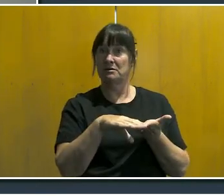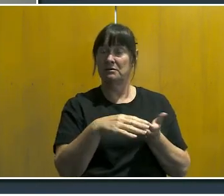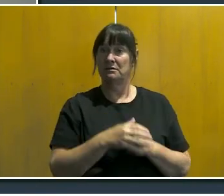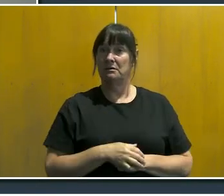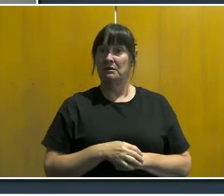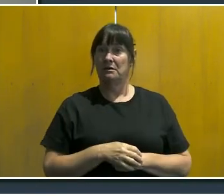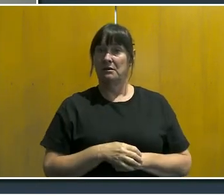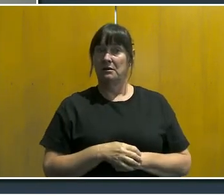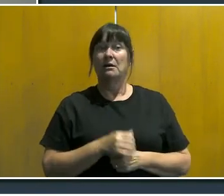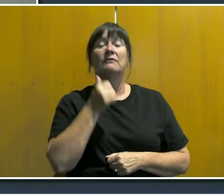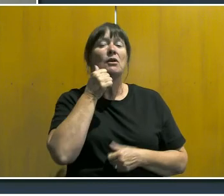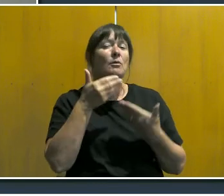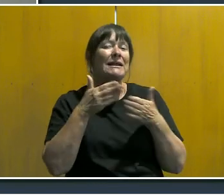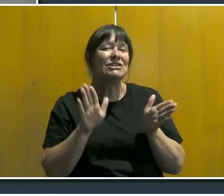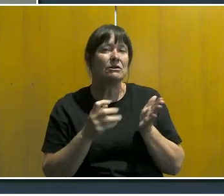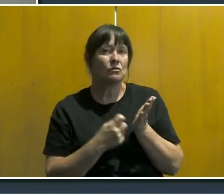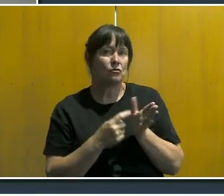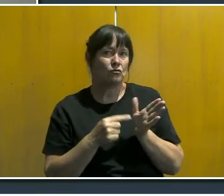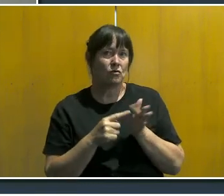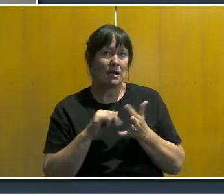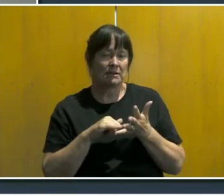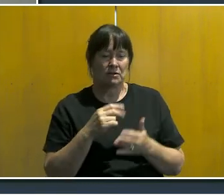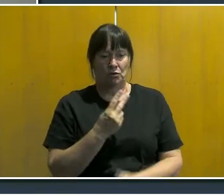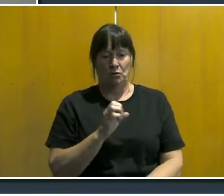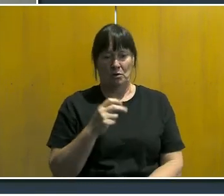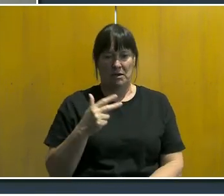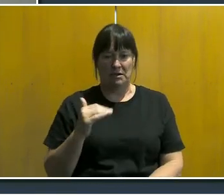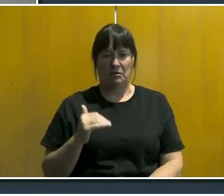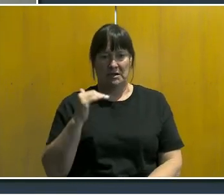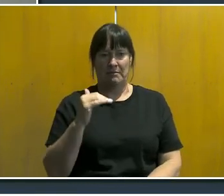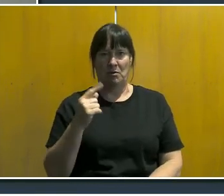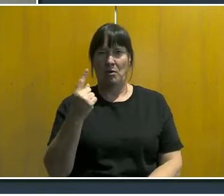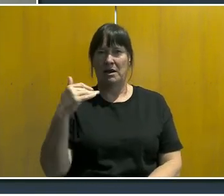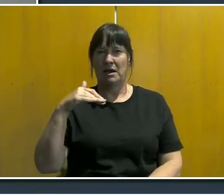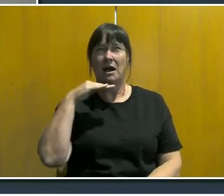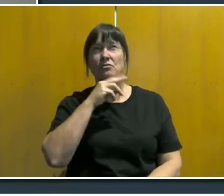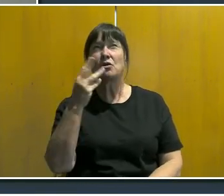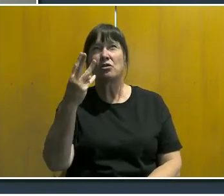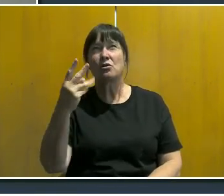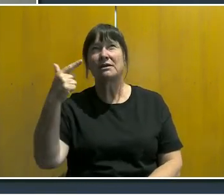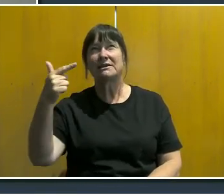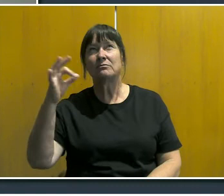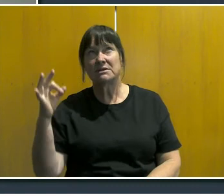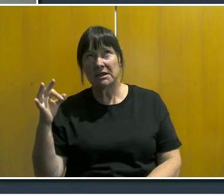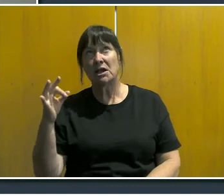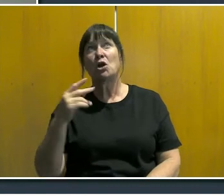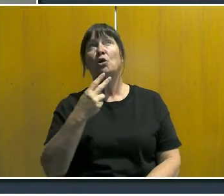If I have a look at my general rates, in 2018 they went up 137%, in 2019 they went